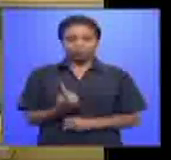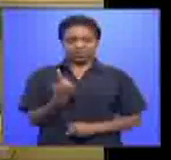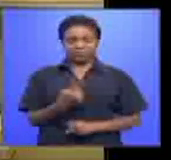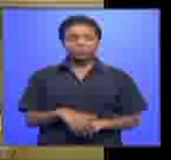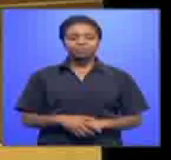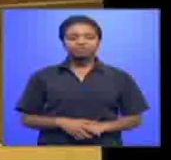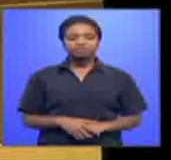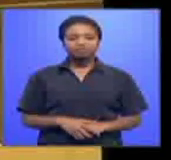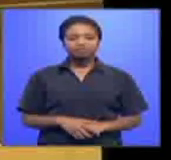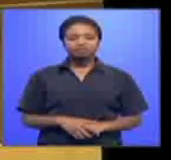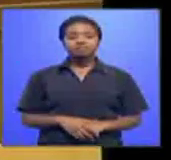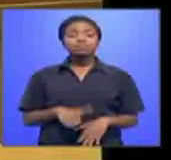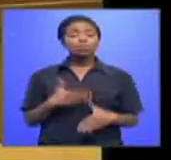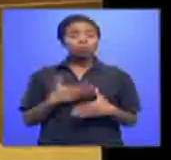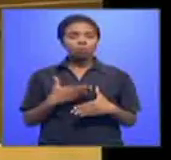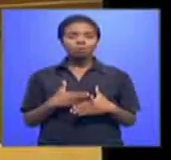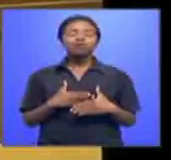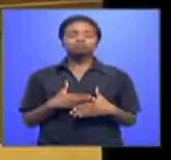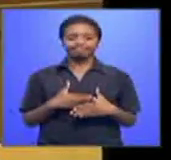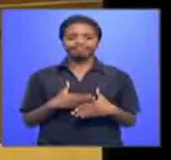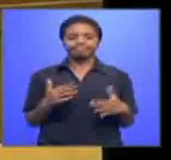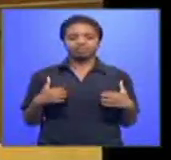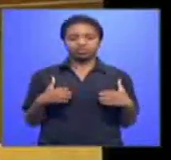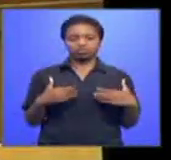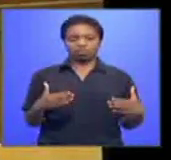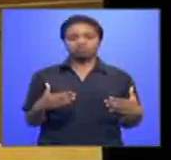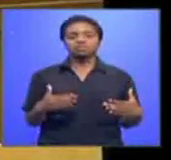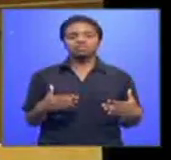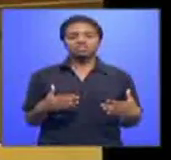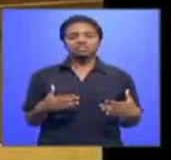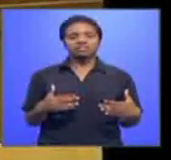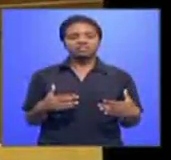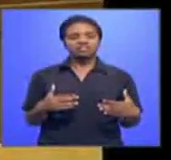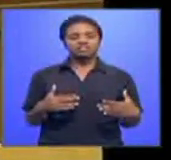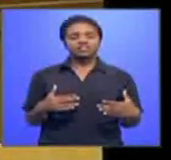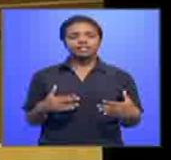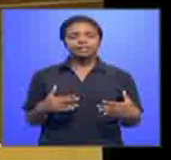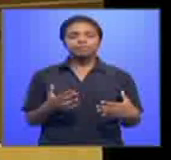Initial work has commenced in the expansion of